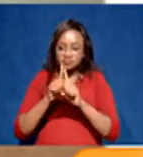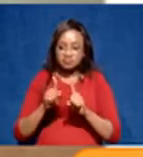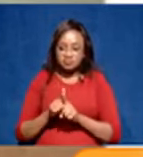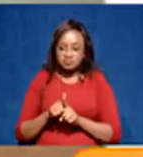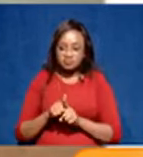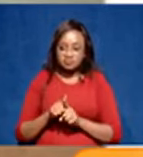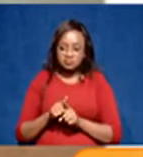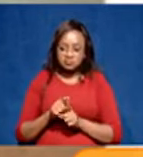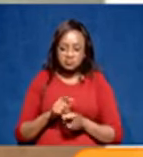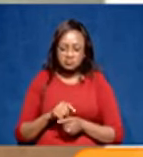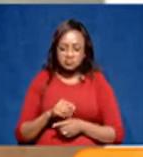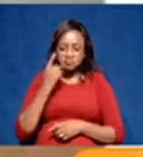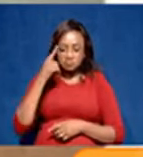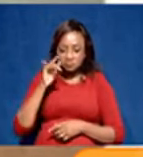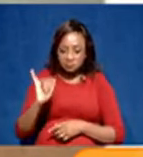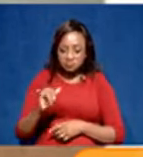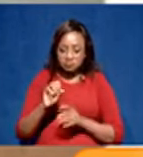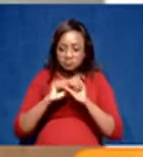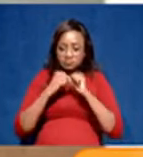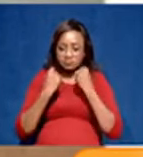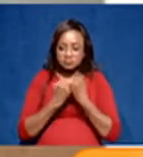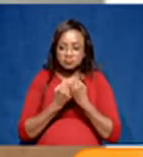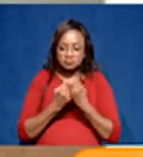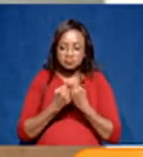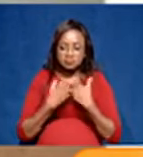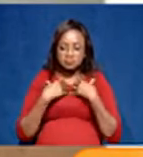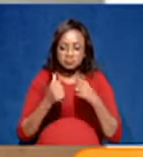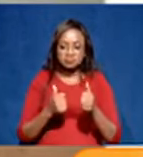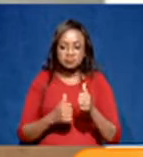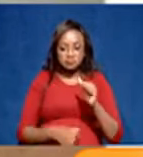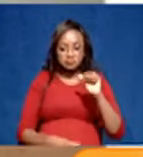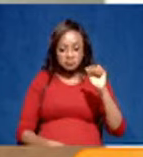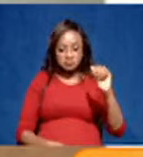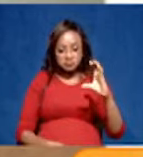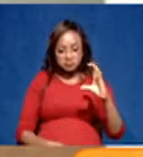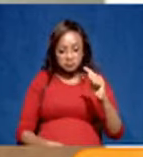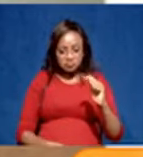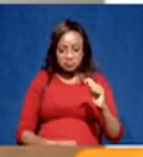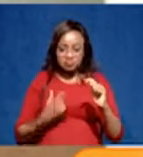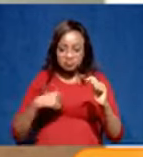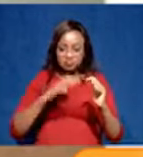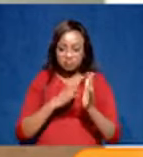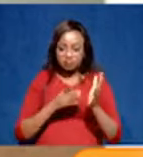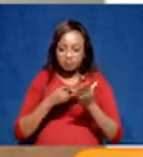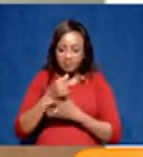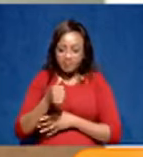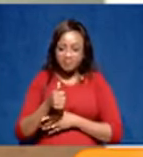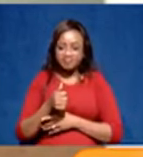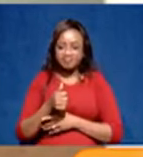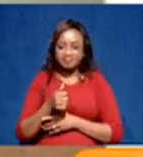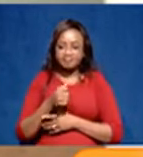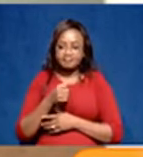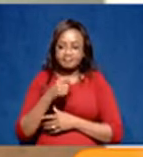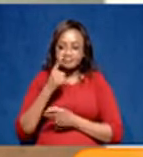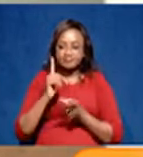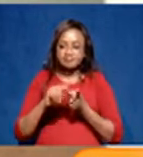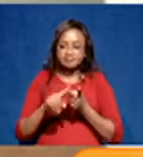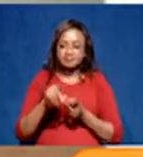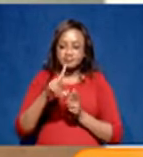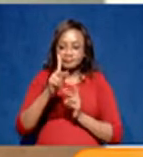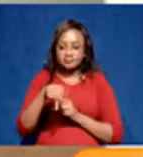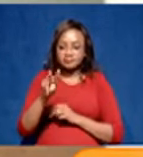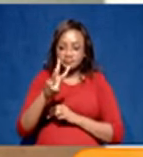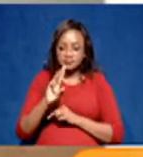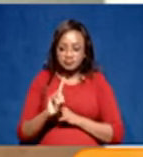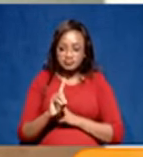have in this Social Health Act, we are going to pay for indigents. And the other category that the government is going to pay for